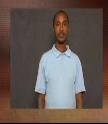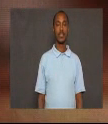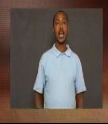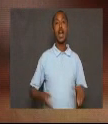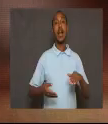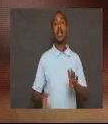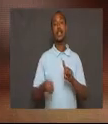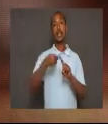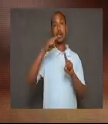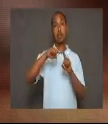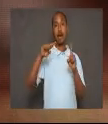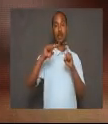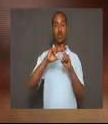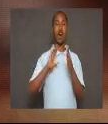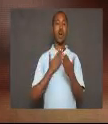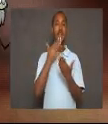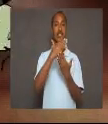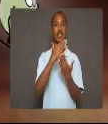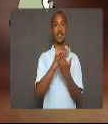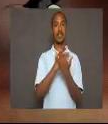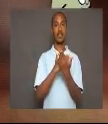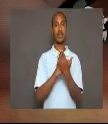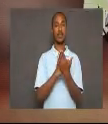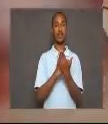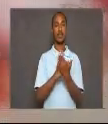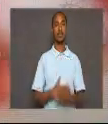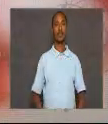Let's get back to our lesson.